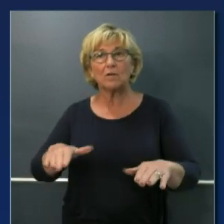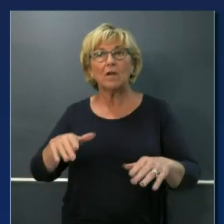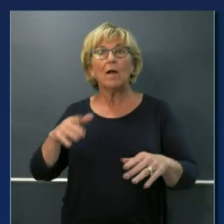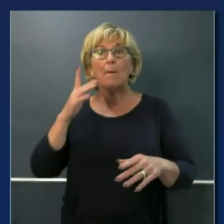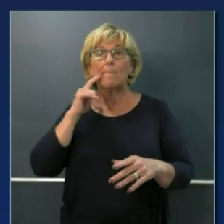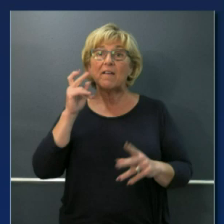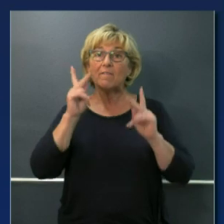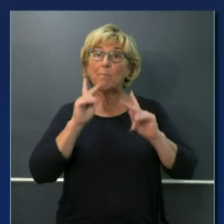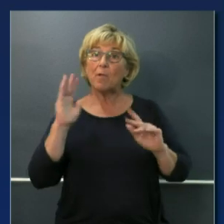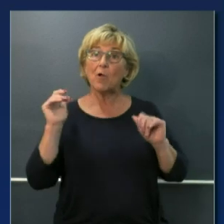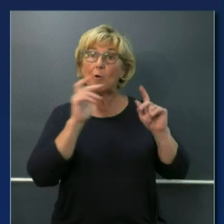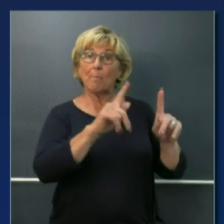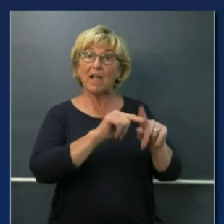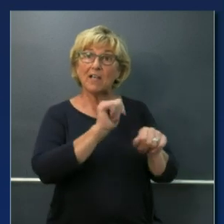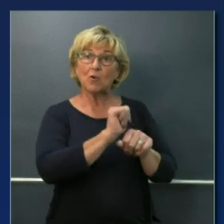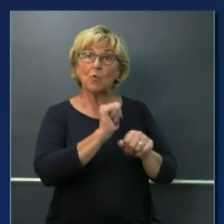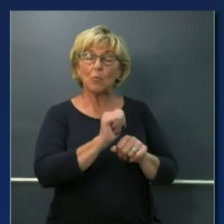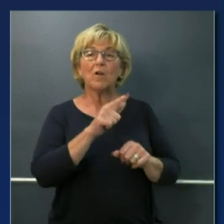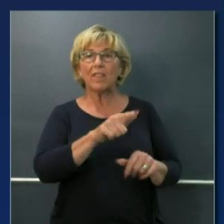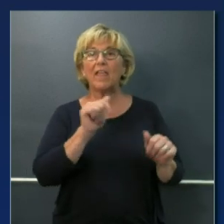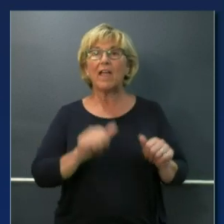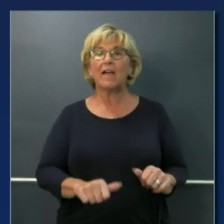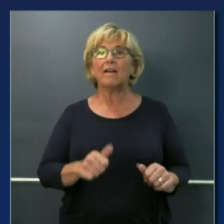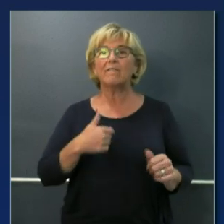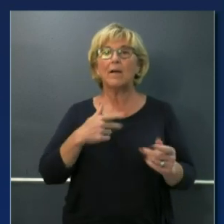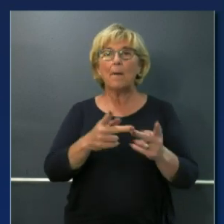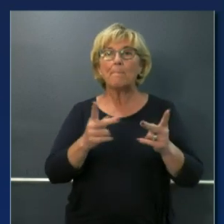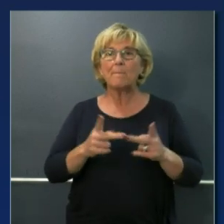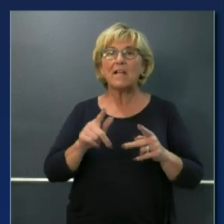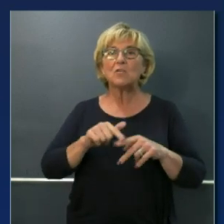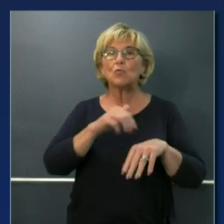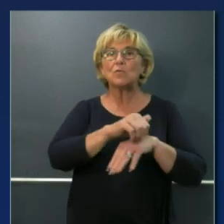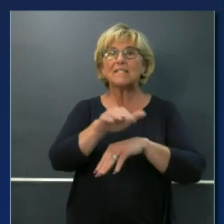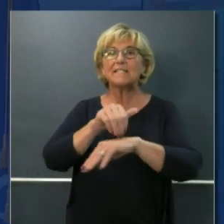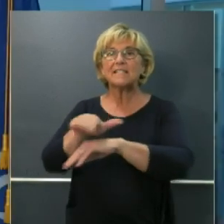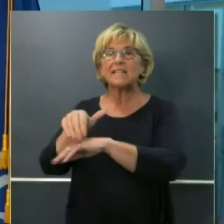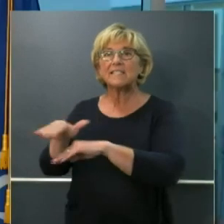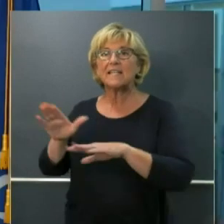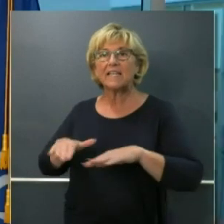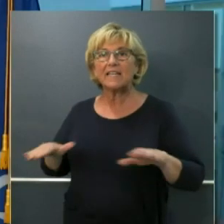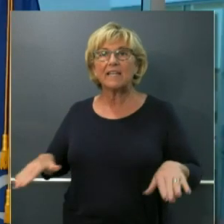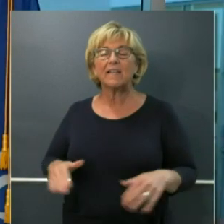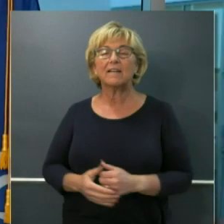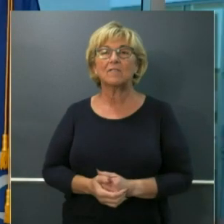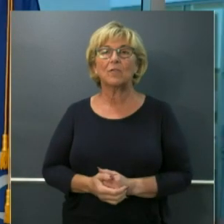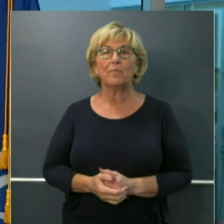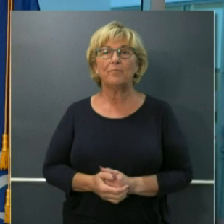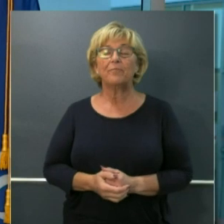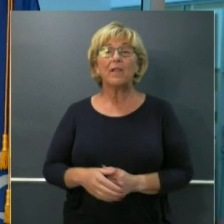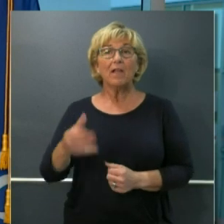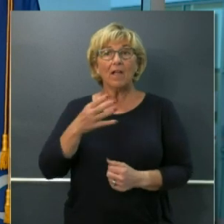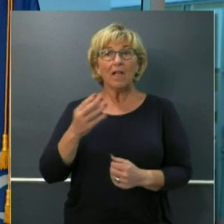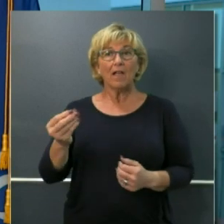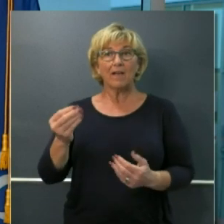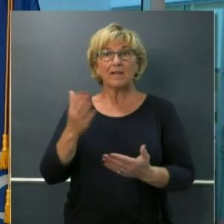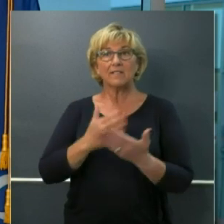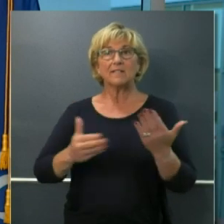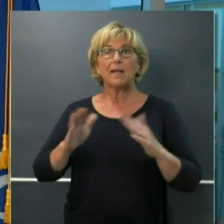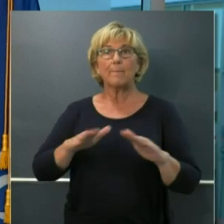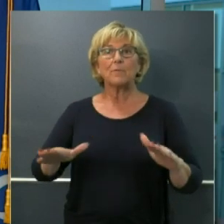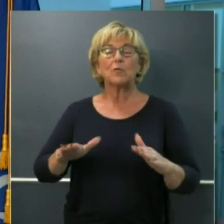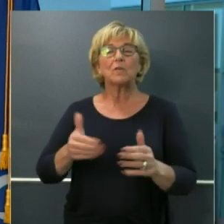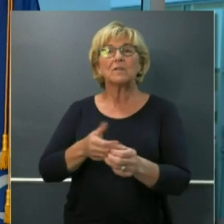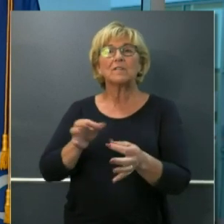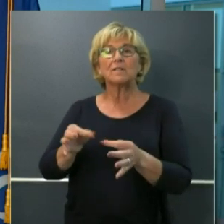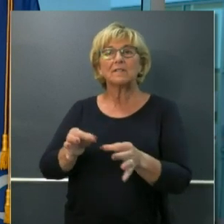particular. We think it's fundamental that we focus on this because we have to address learning gaps which have occurred as a result of this. We've been